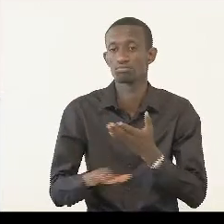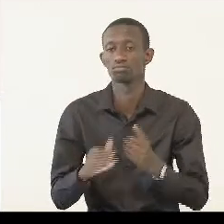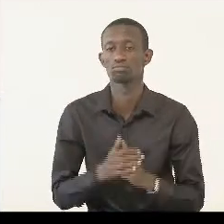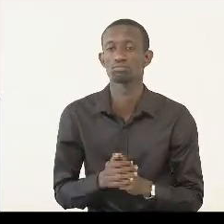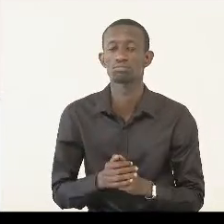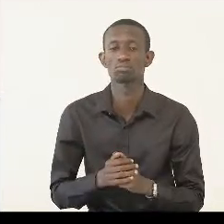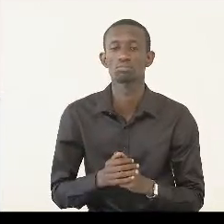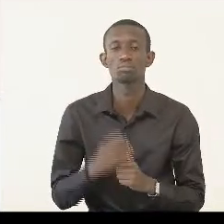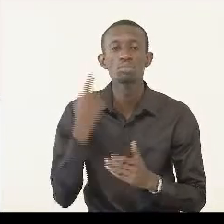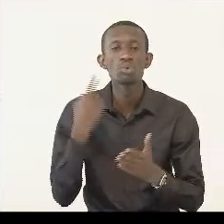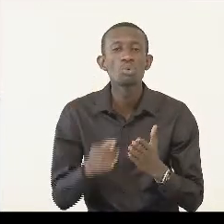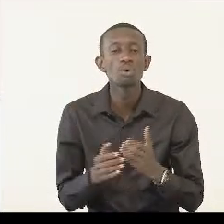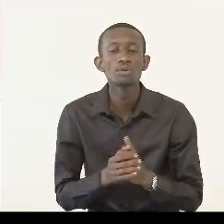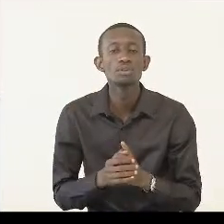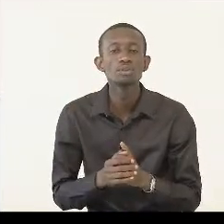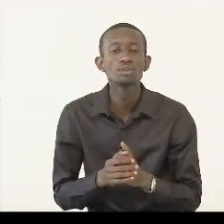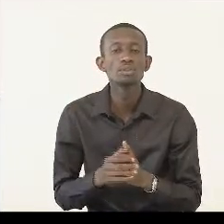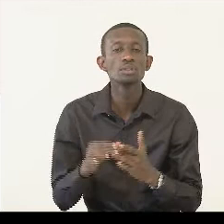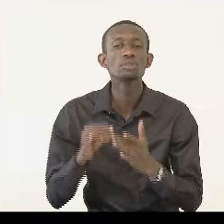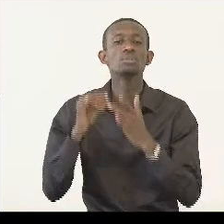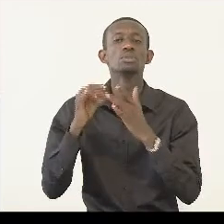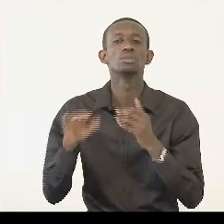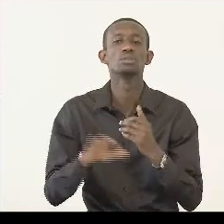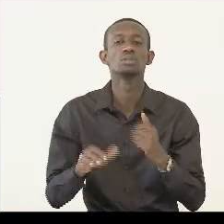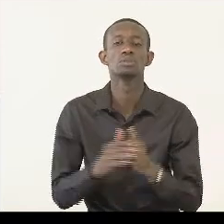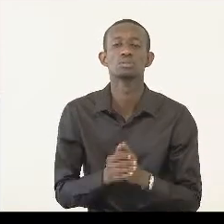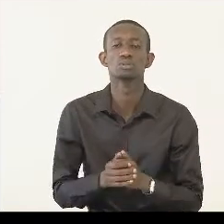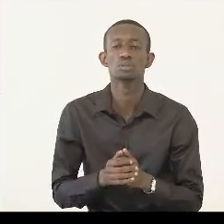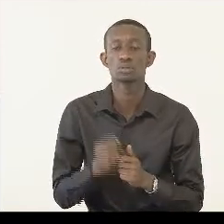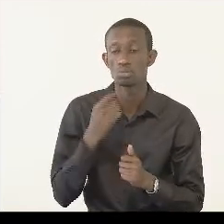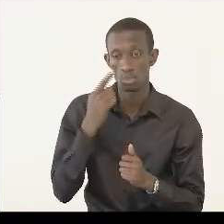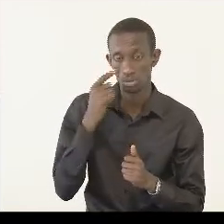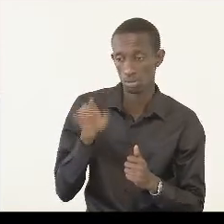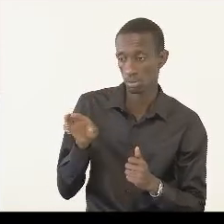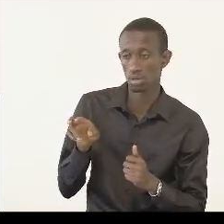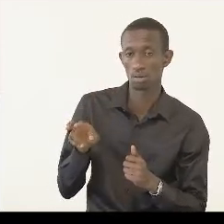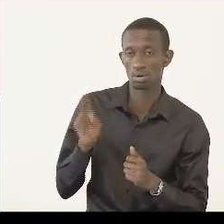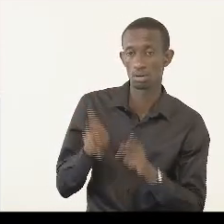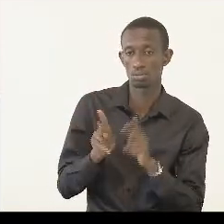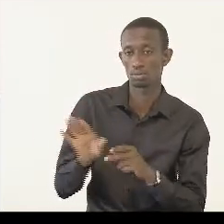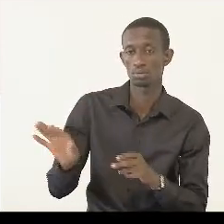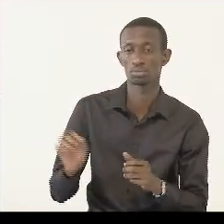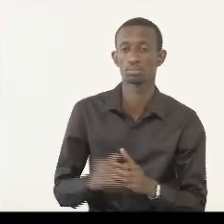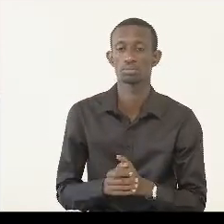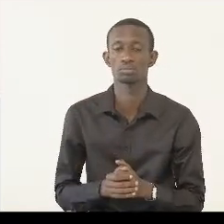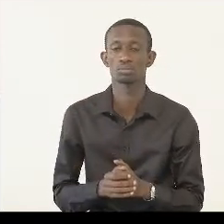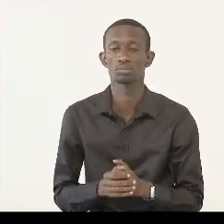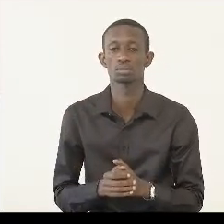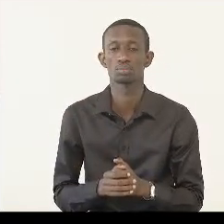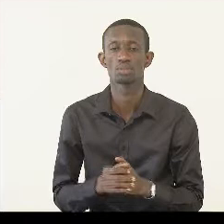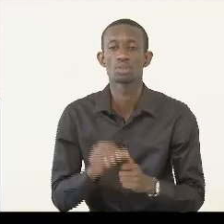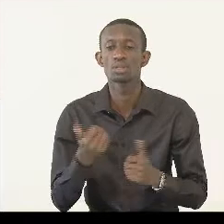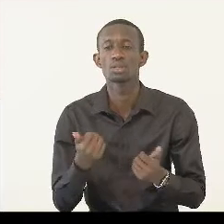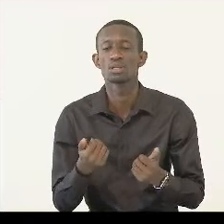is the simplest description of the base? Can I match it out of the rest of the sentences? And lastly, some bit of short